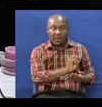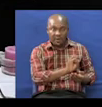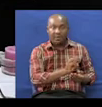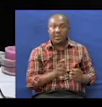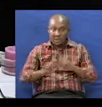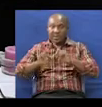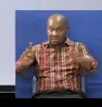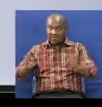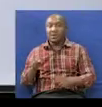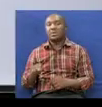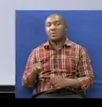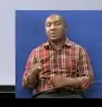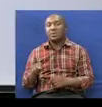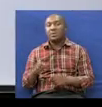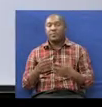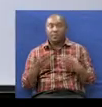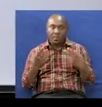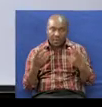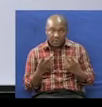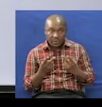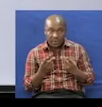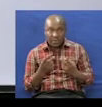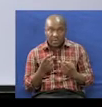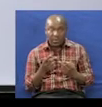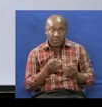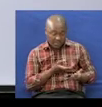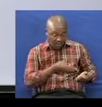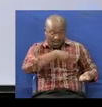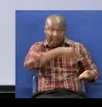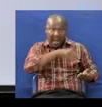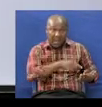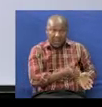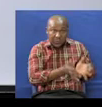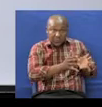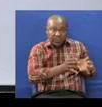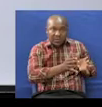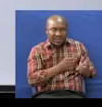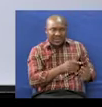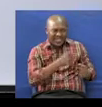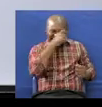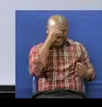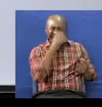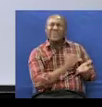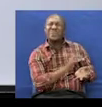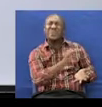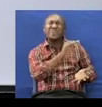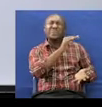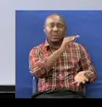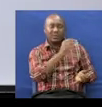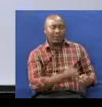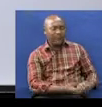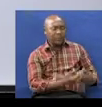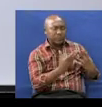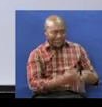And also, kerosene burner produce very high heat. It produces very